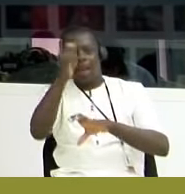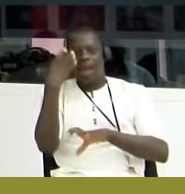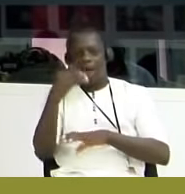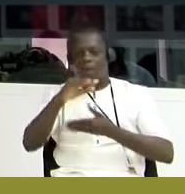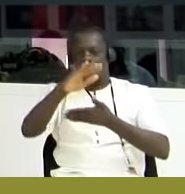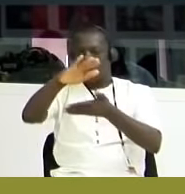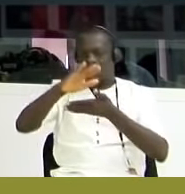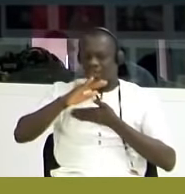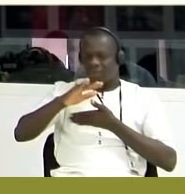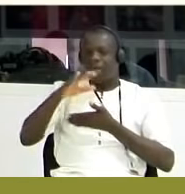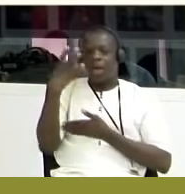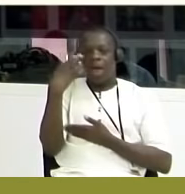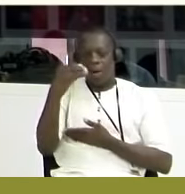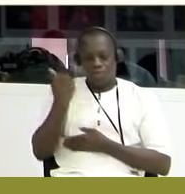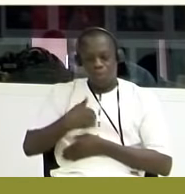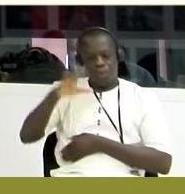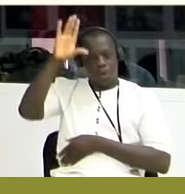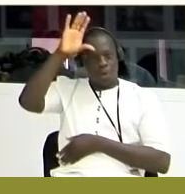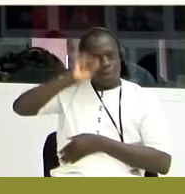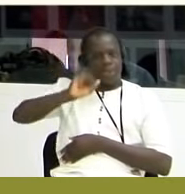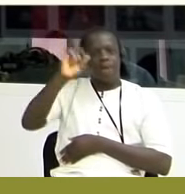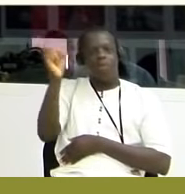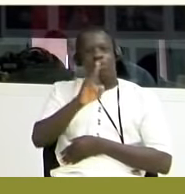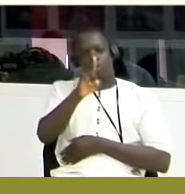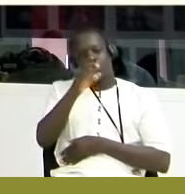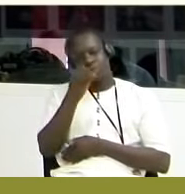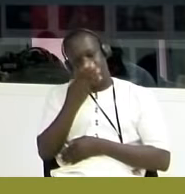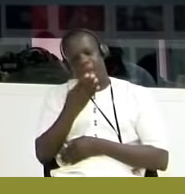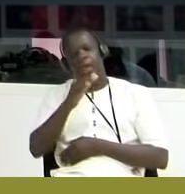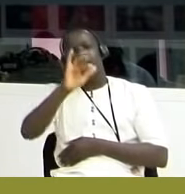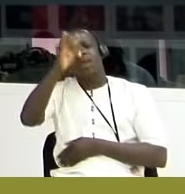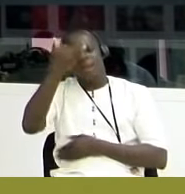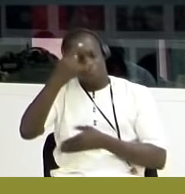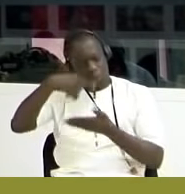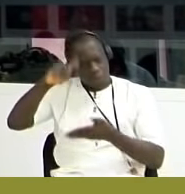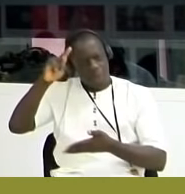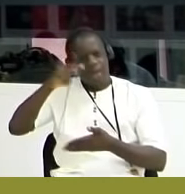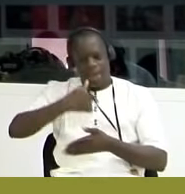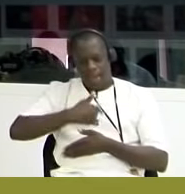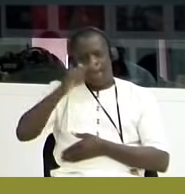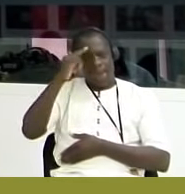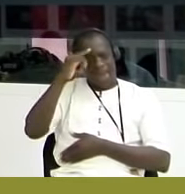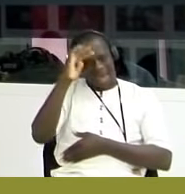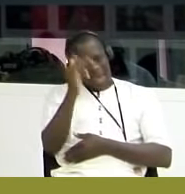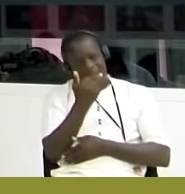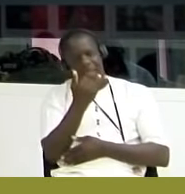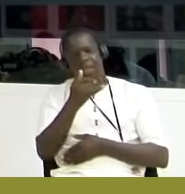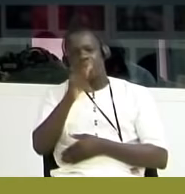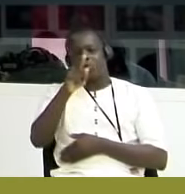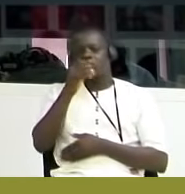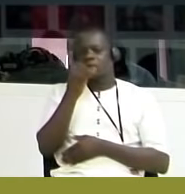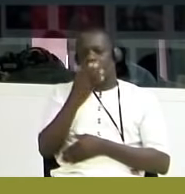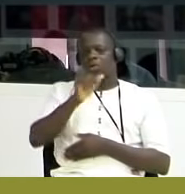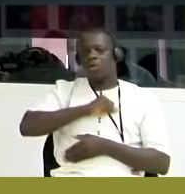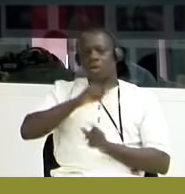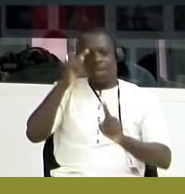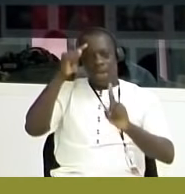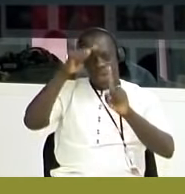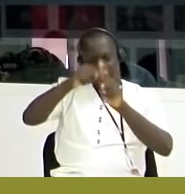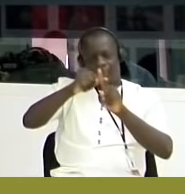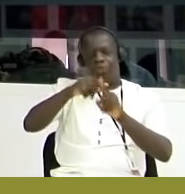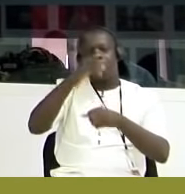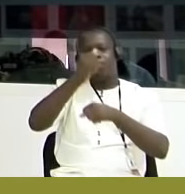that. And so in this instance, you said your objective was to reassure, but the feeling that we had